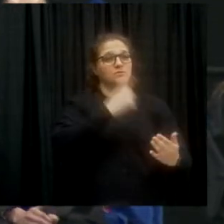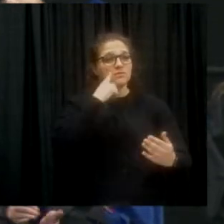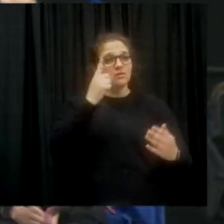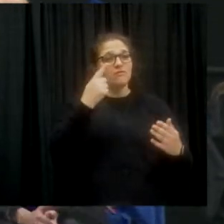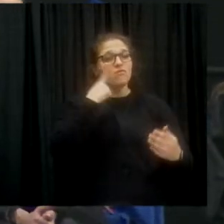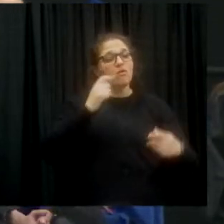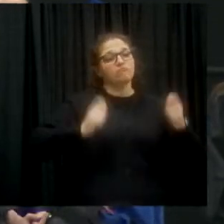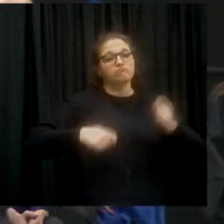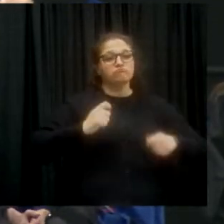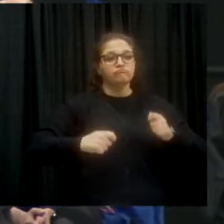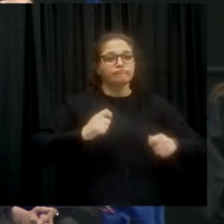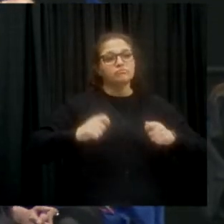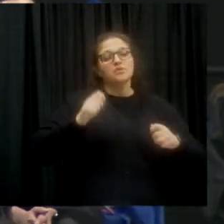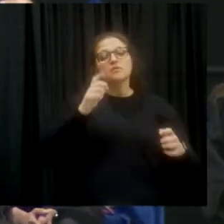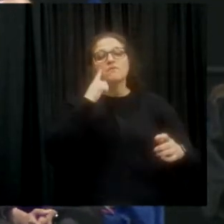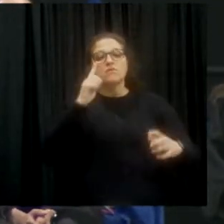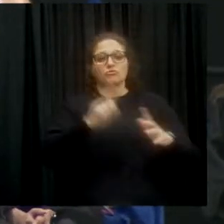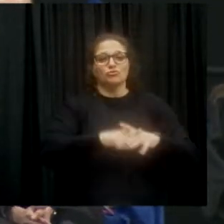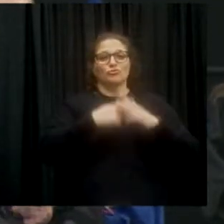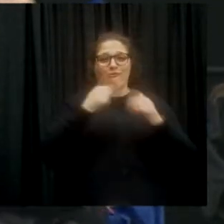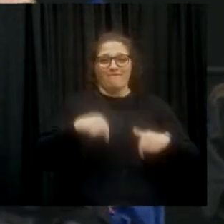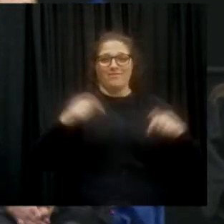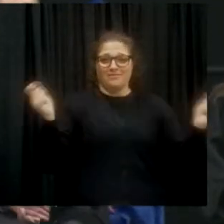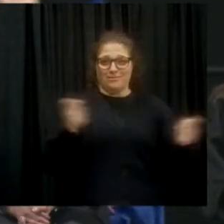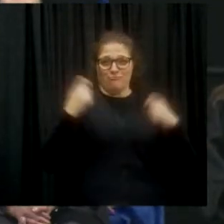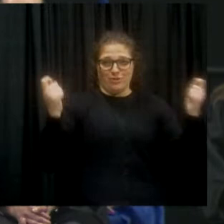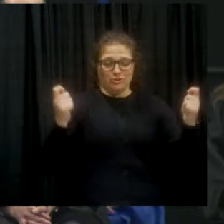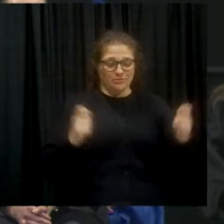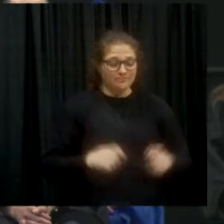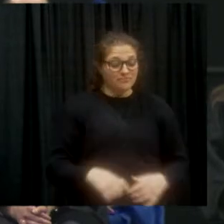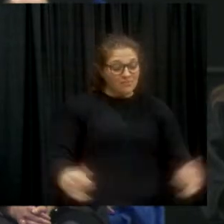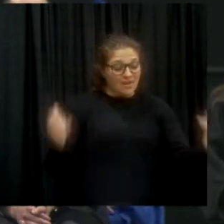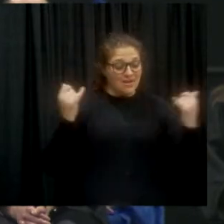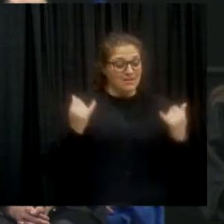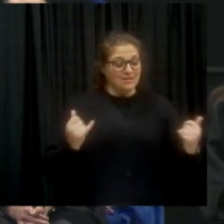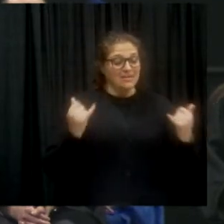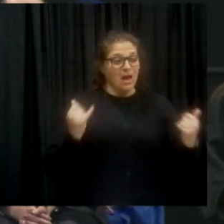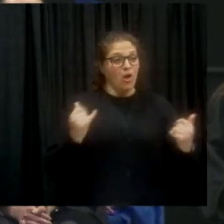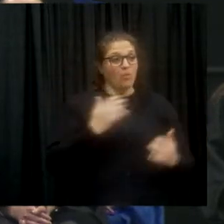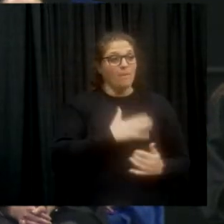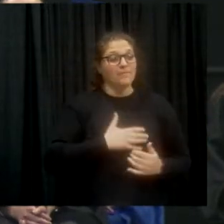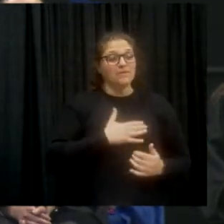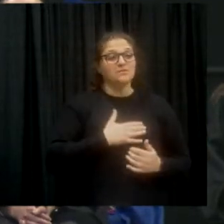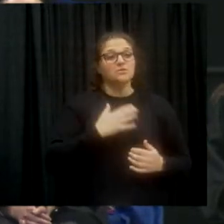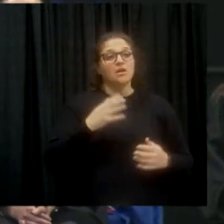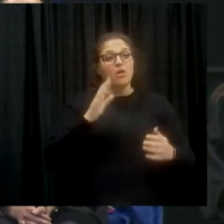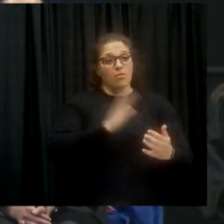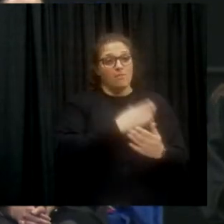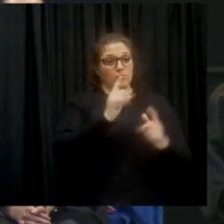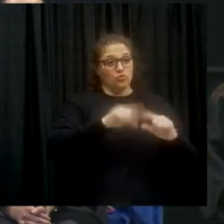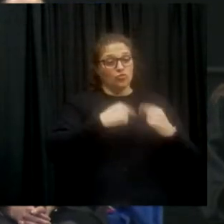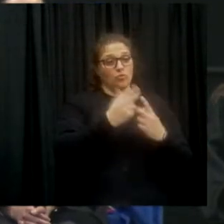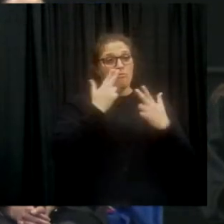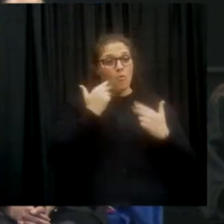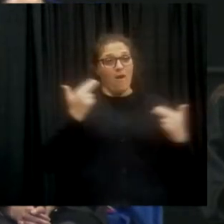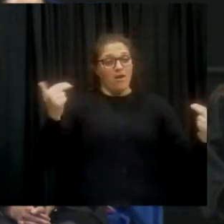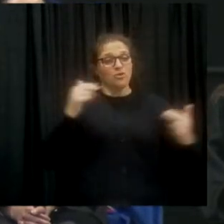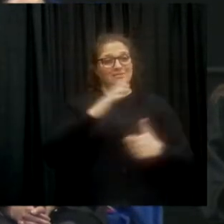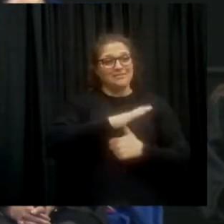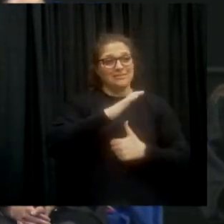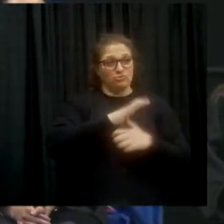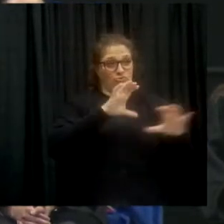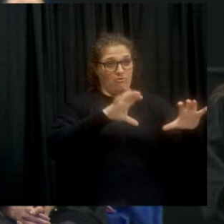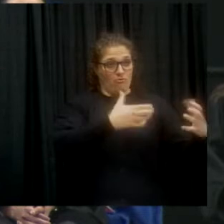music prior to this evening's ceremony. At this time, will the members of the choir, the senior concert